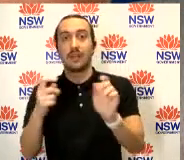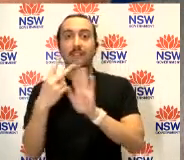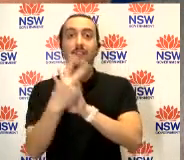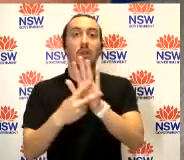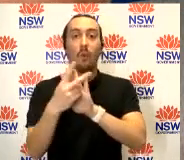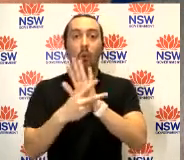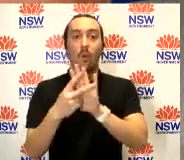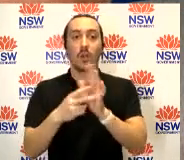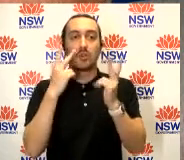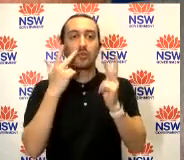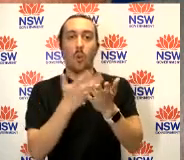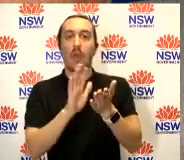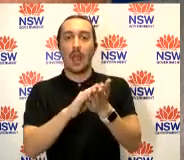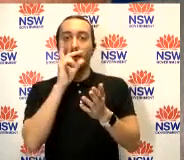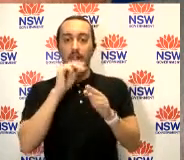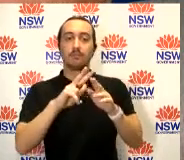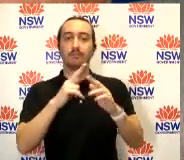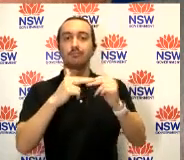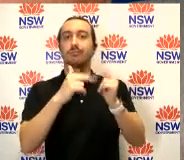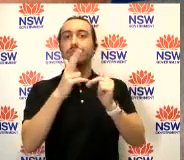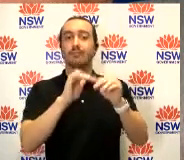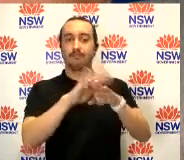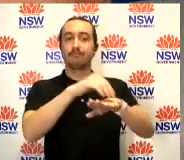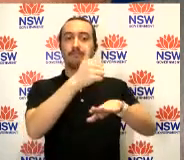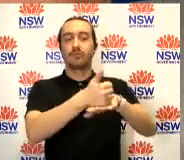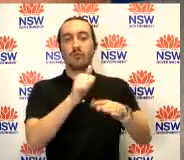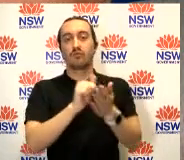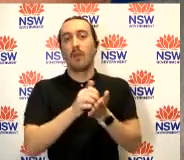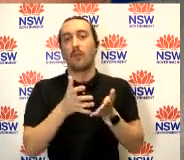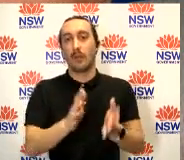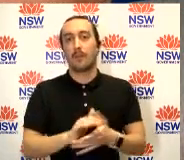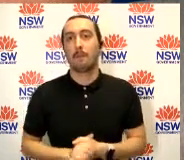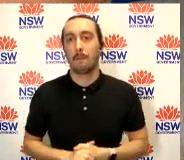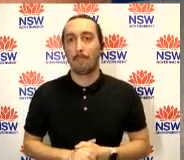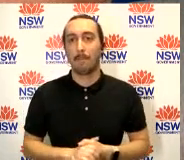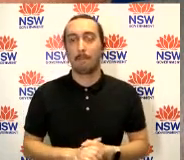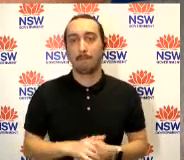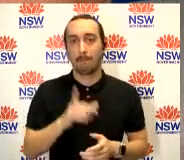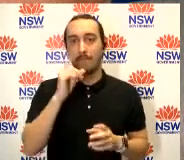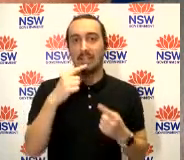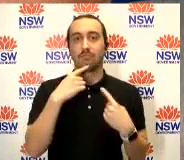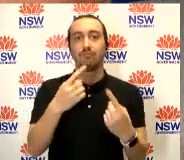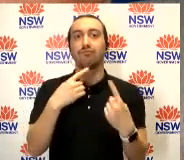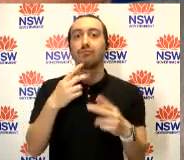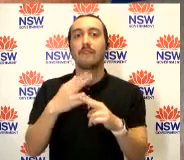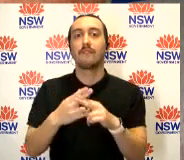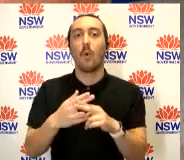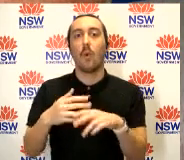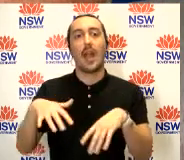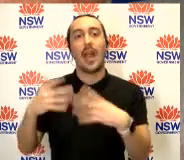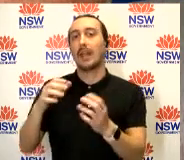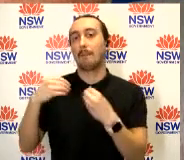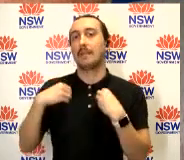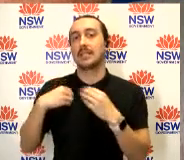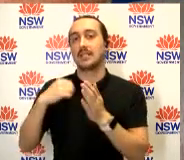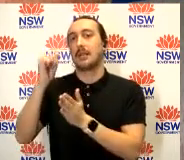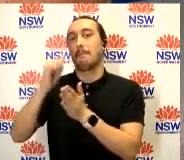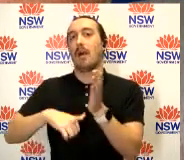install videos and part of that to provide instruction to the purchaser, which is it's really quite valuable, I